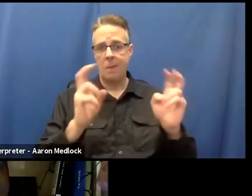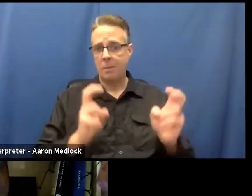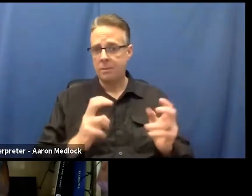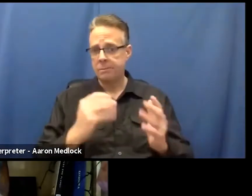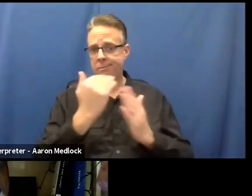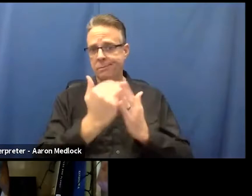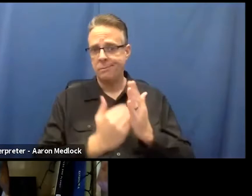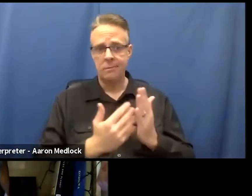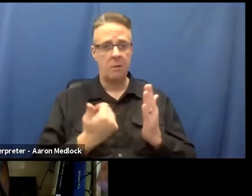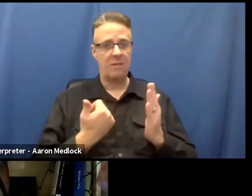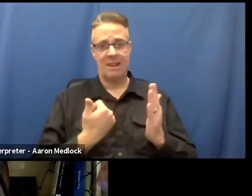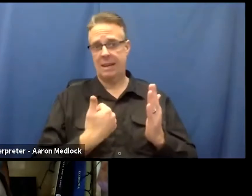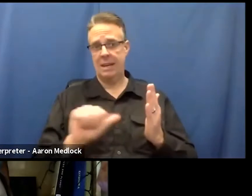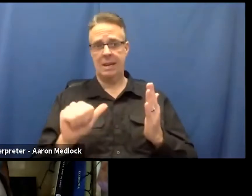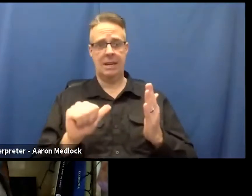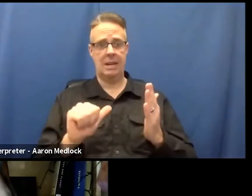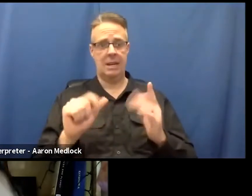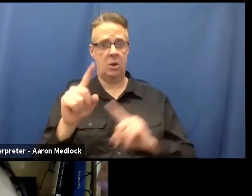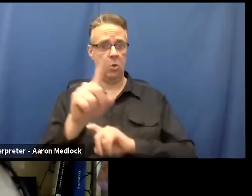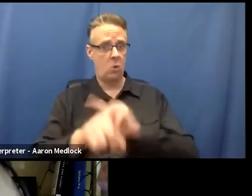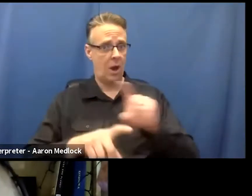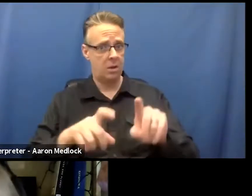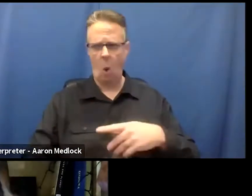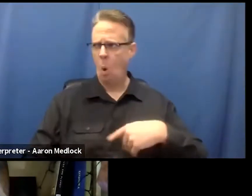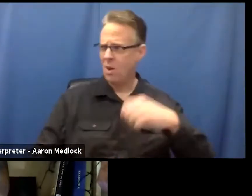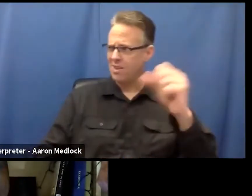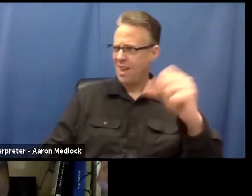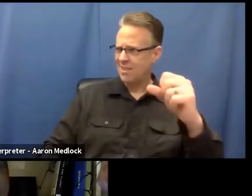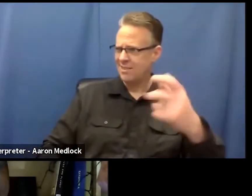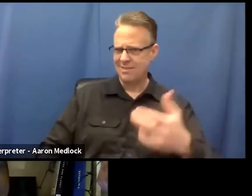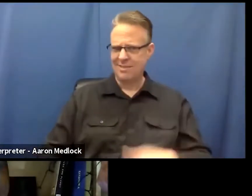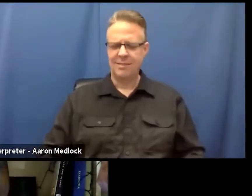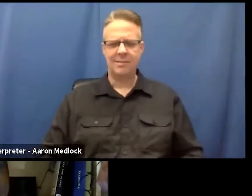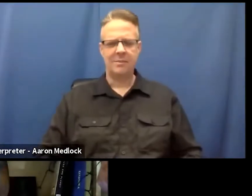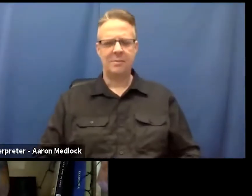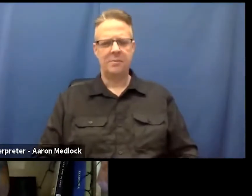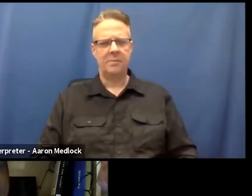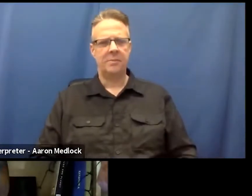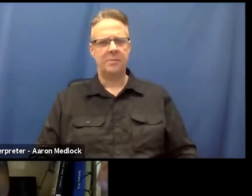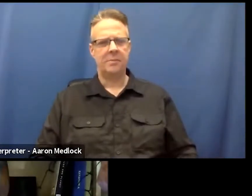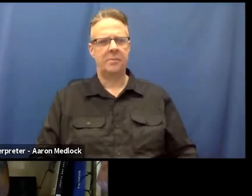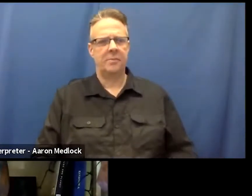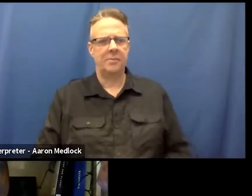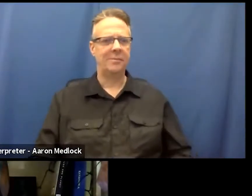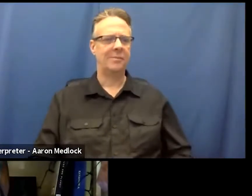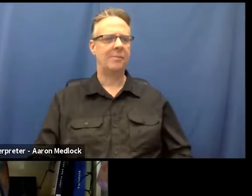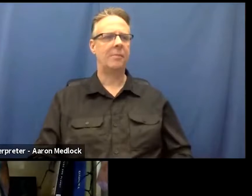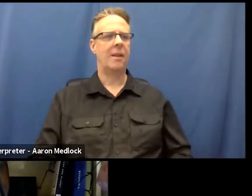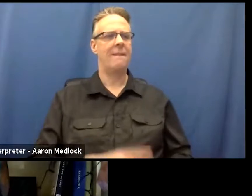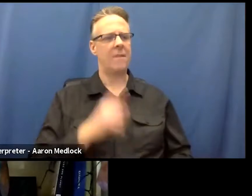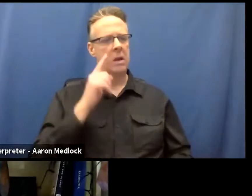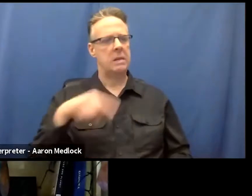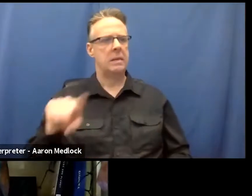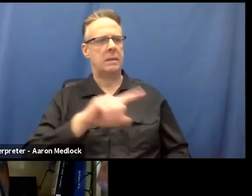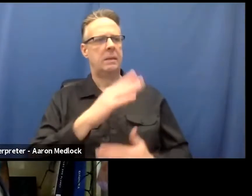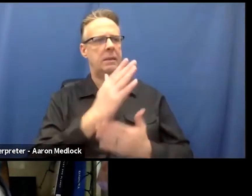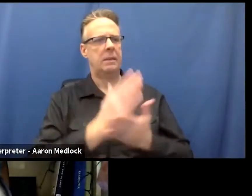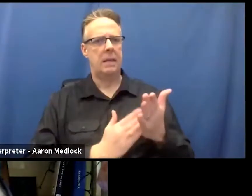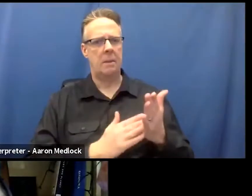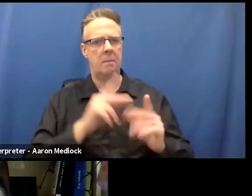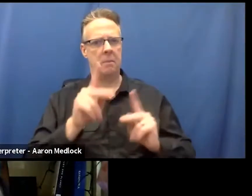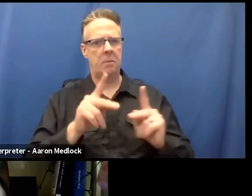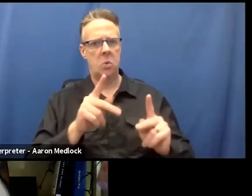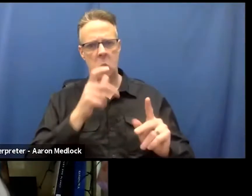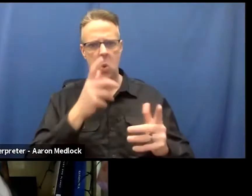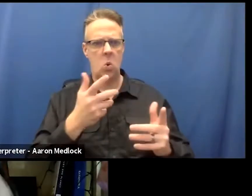any questions, and I'm not sure how to access questions from people who are